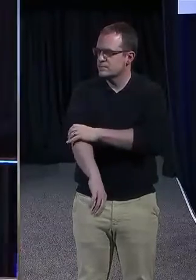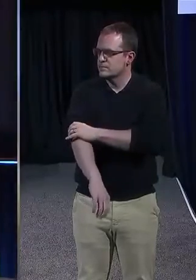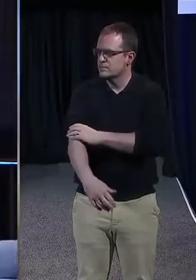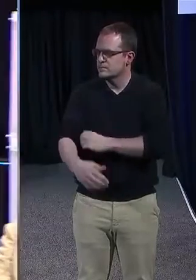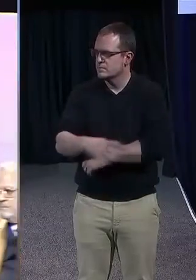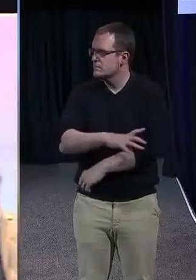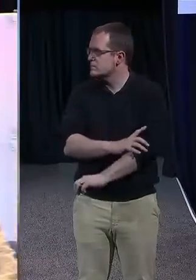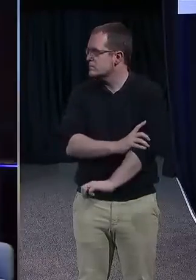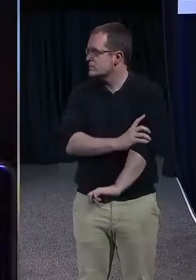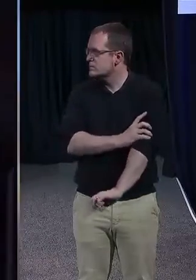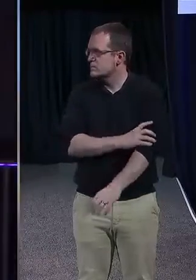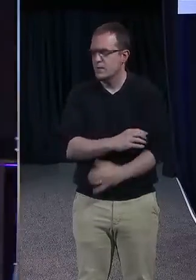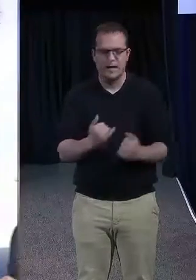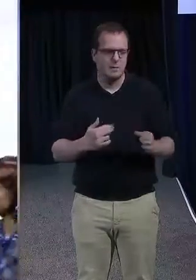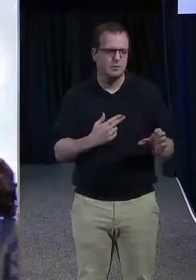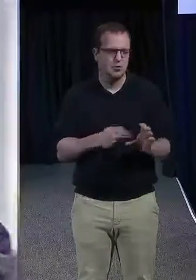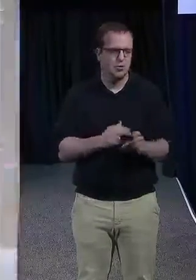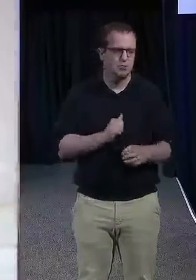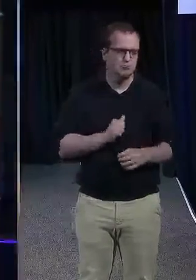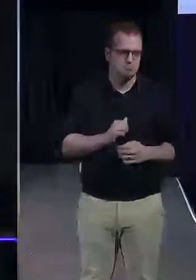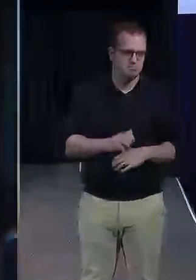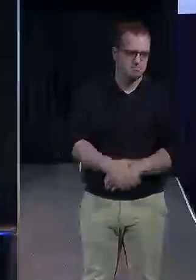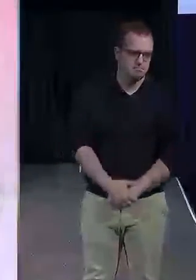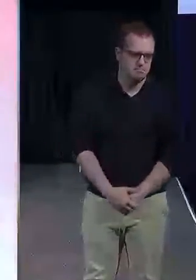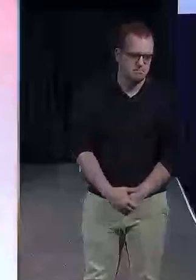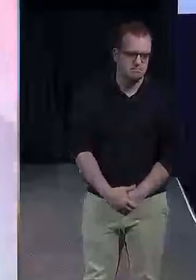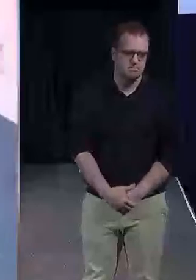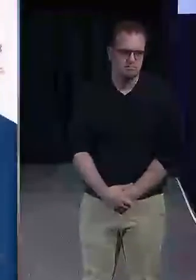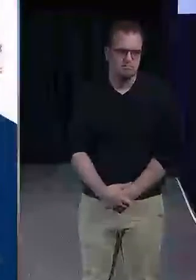And I'm going to join them.